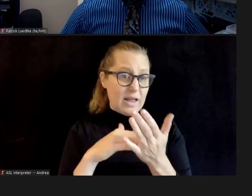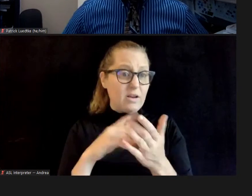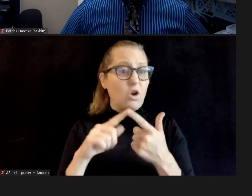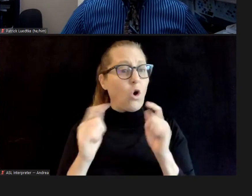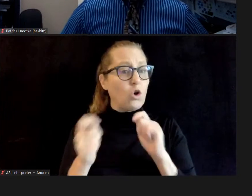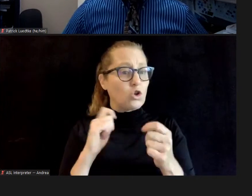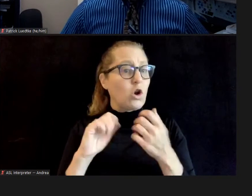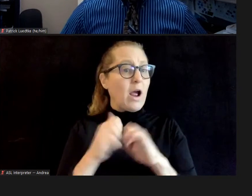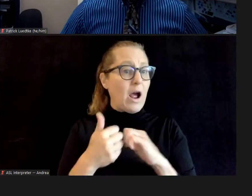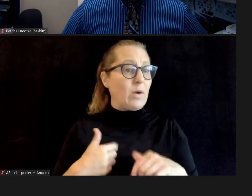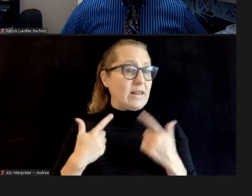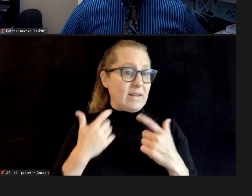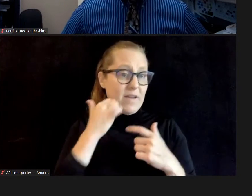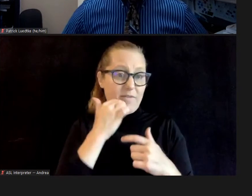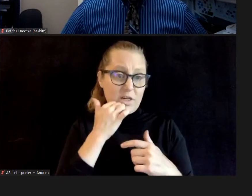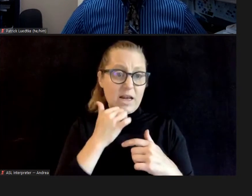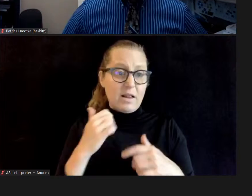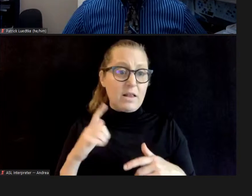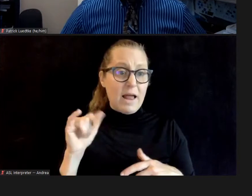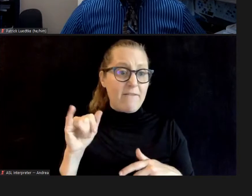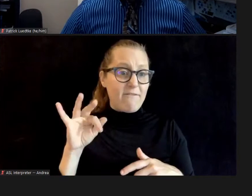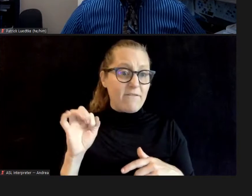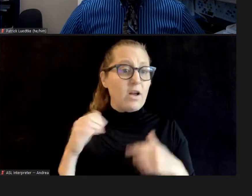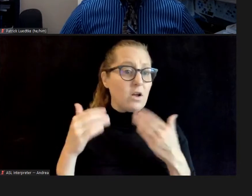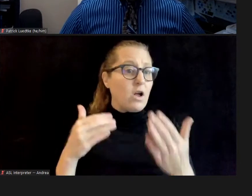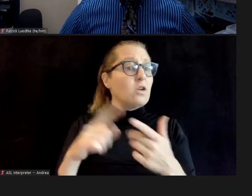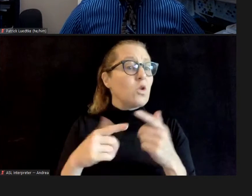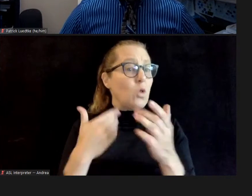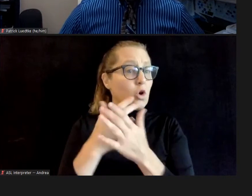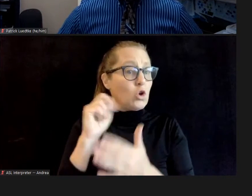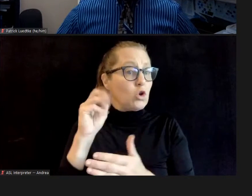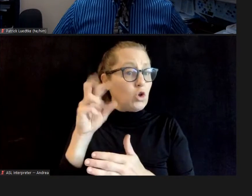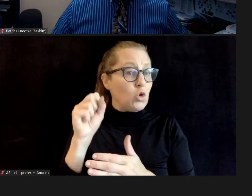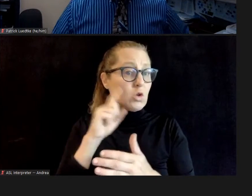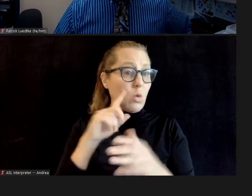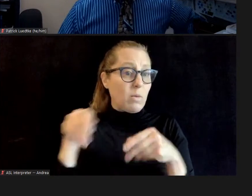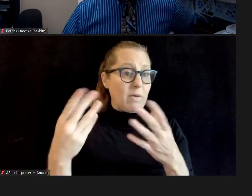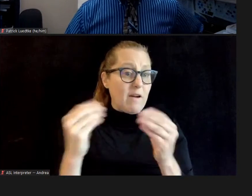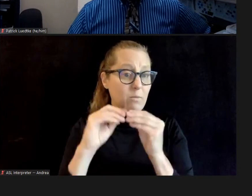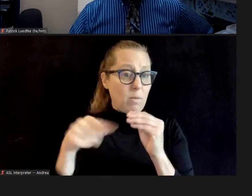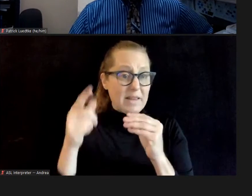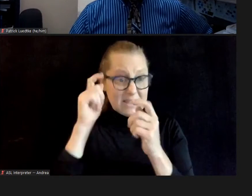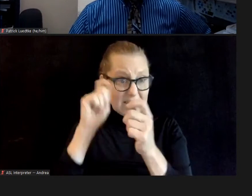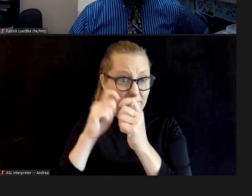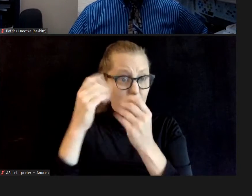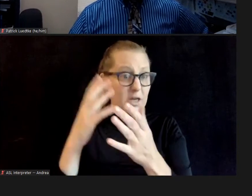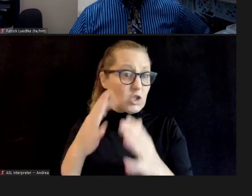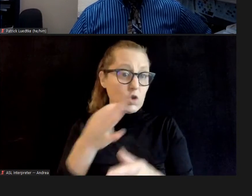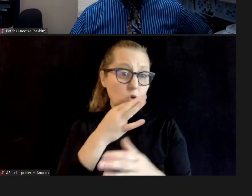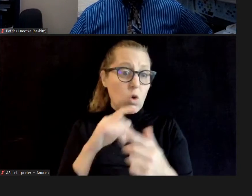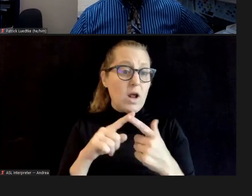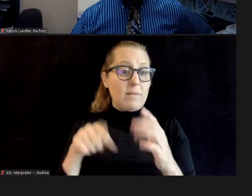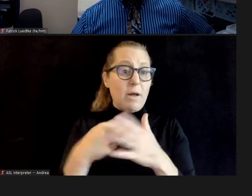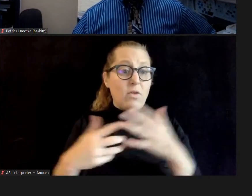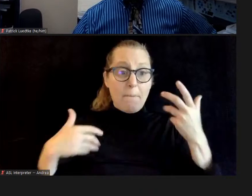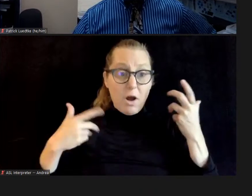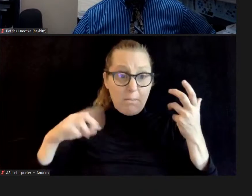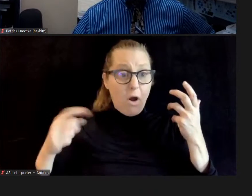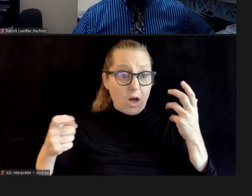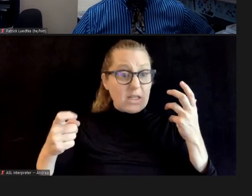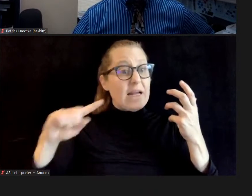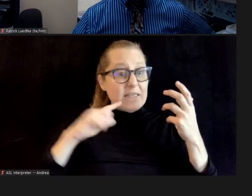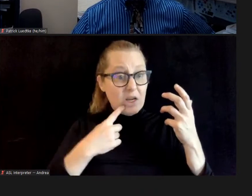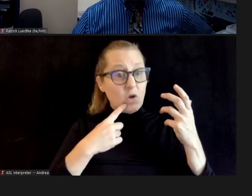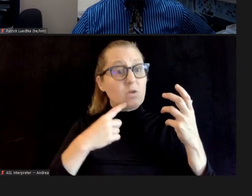our daily lives. The good news, and we will provide more about this detail shortly, is that although monkeypox is a serious public